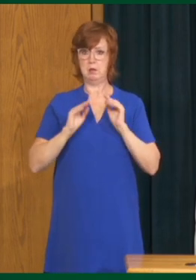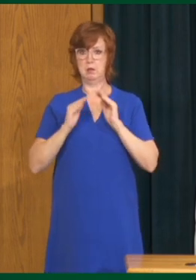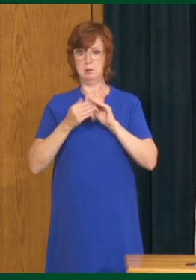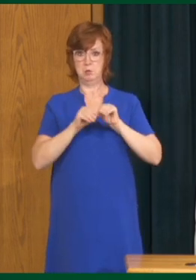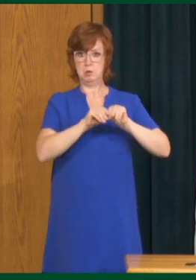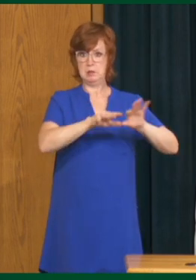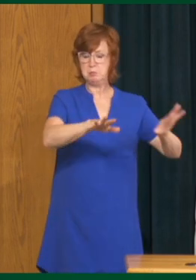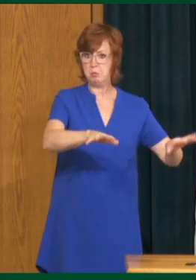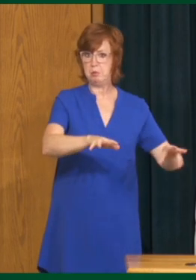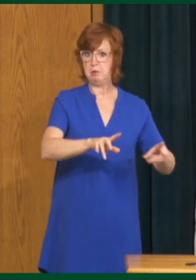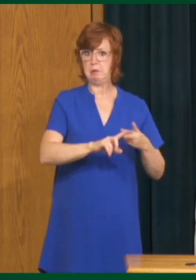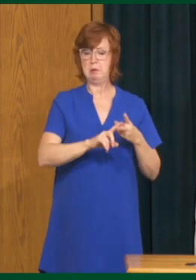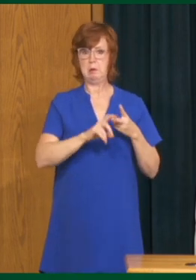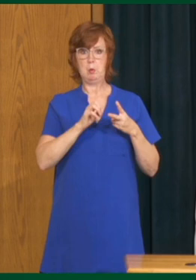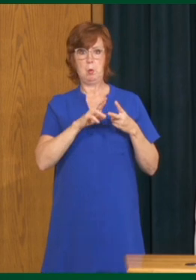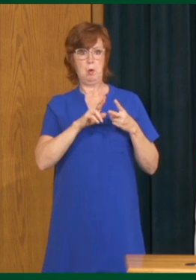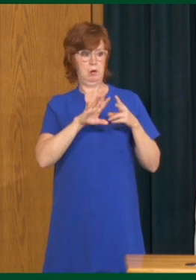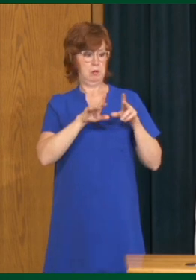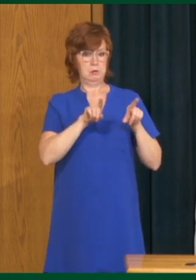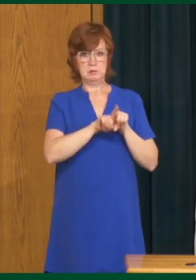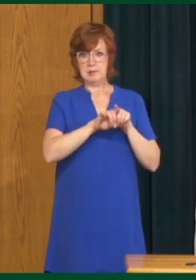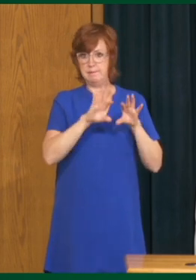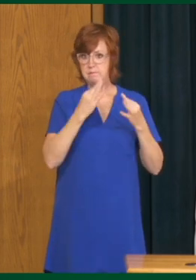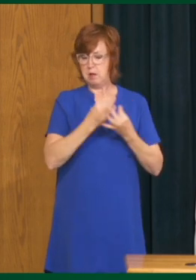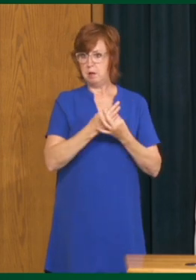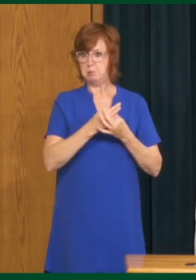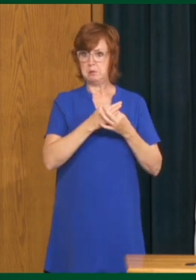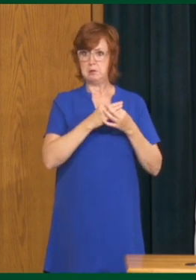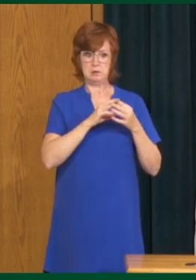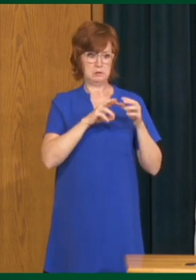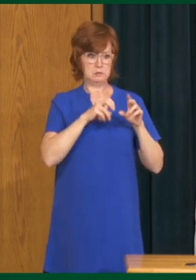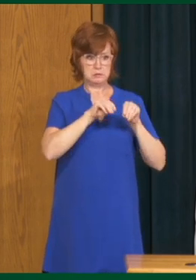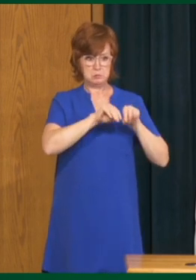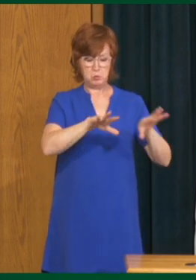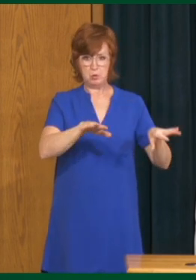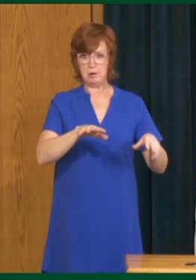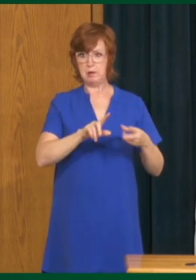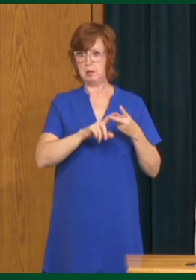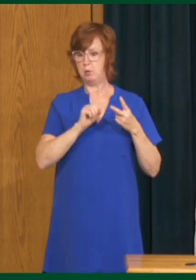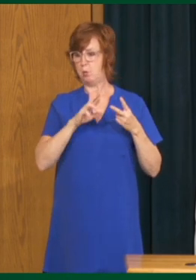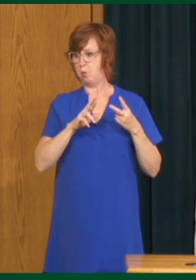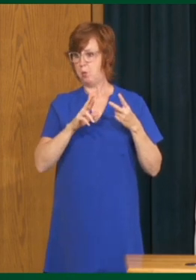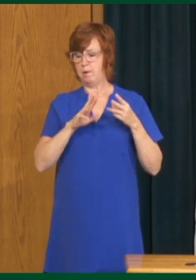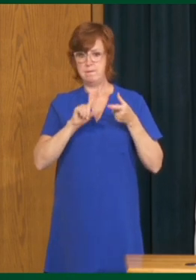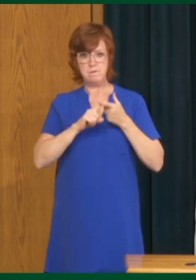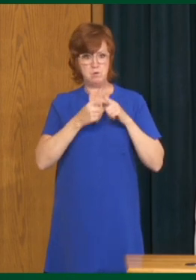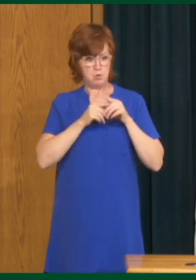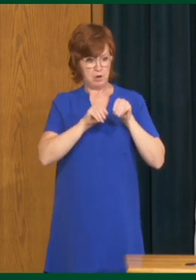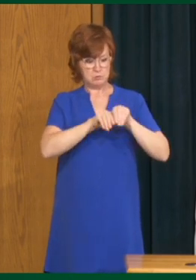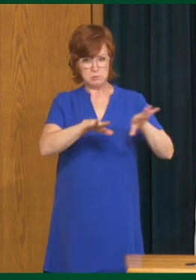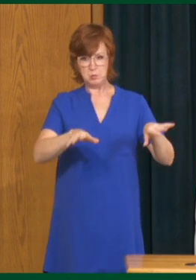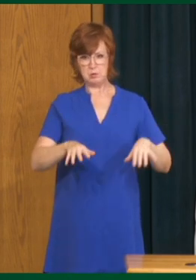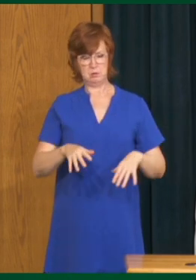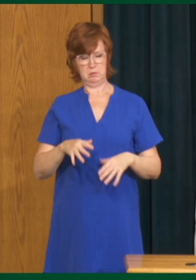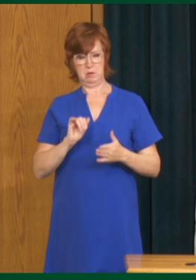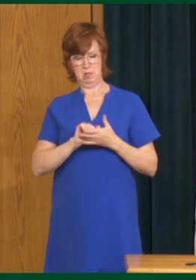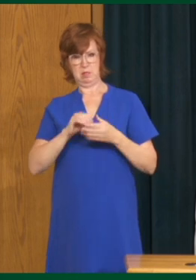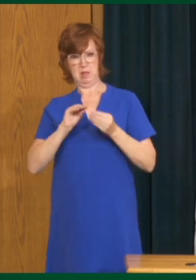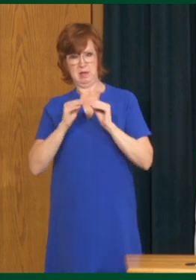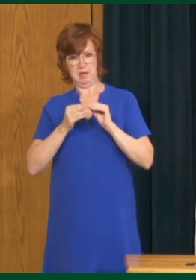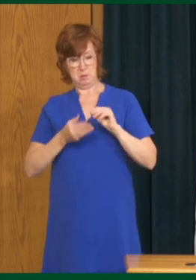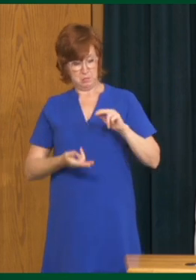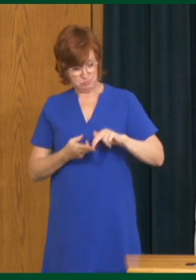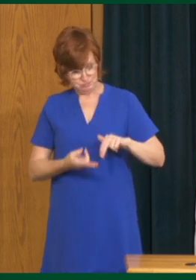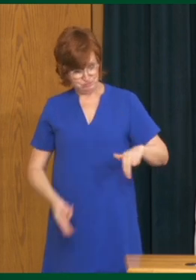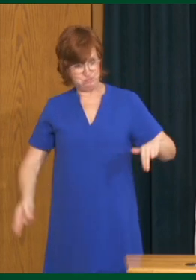like, people known to each other spreading it? Because that seems like just a huge jump in cases in a relatively short period